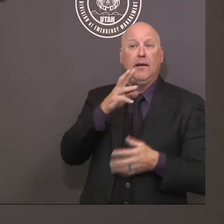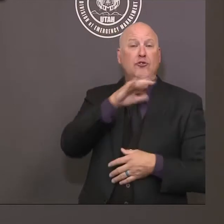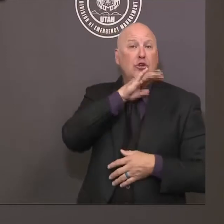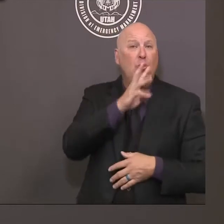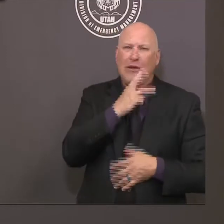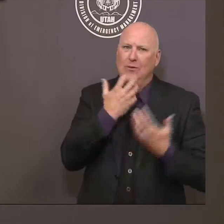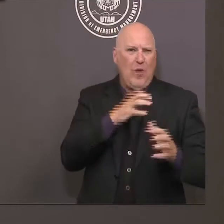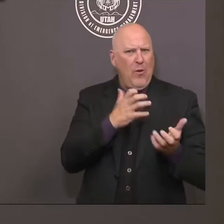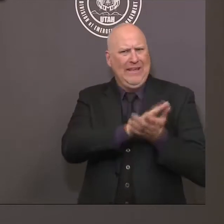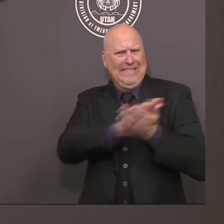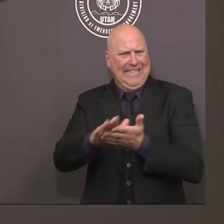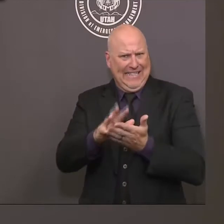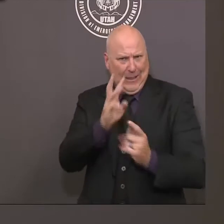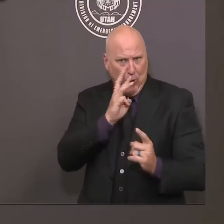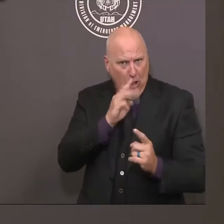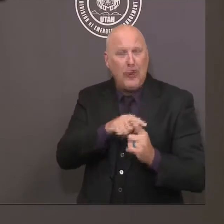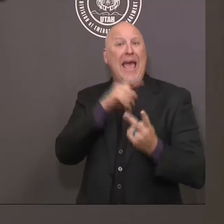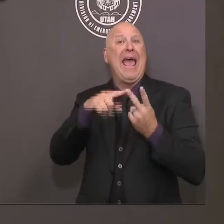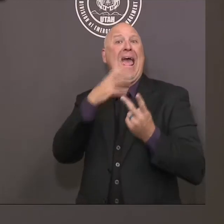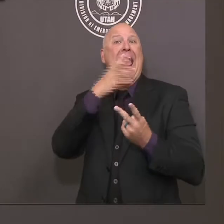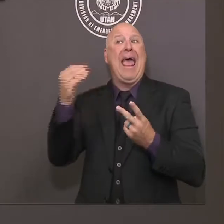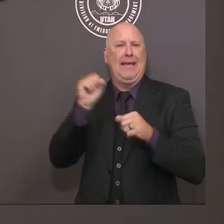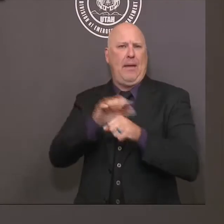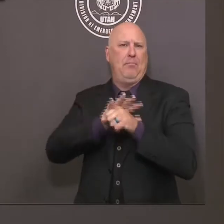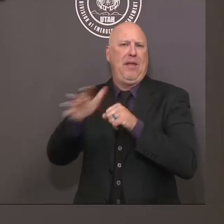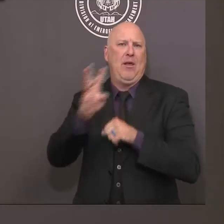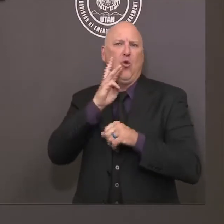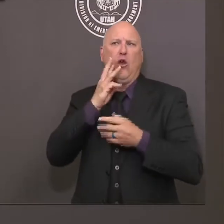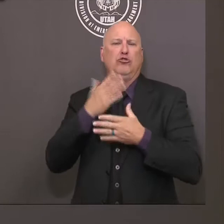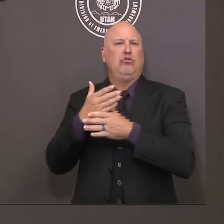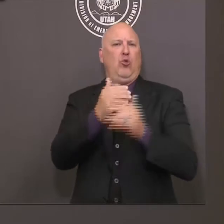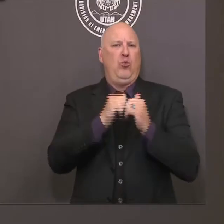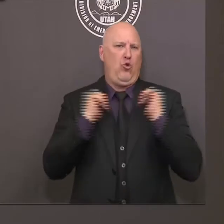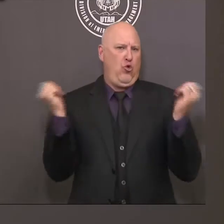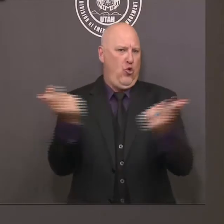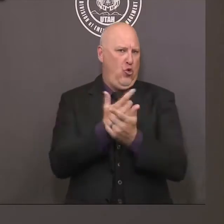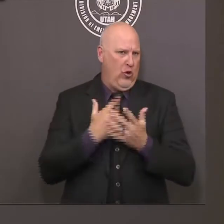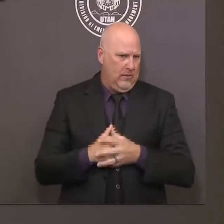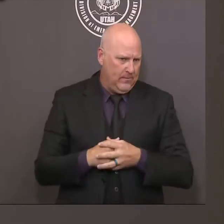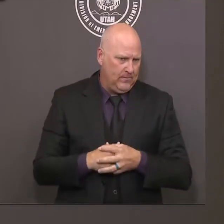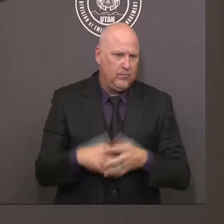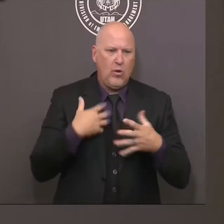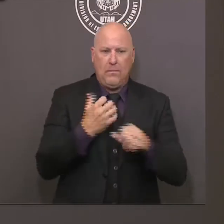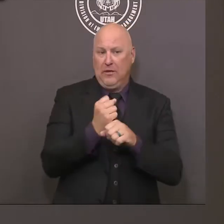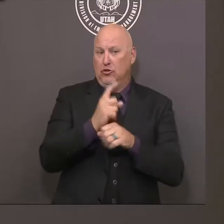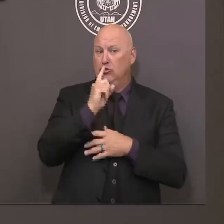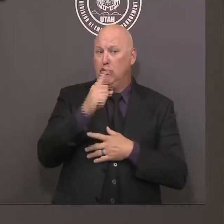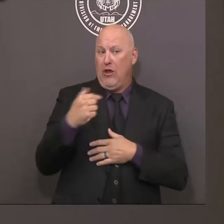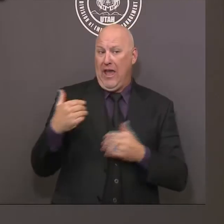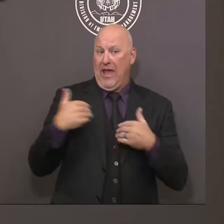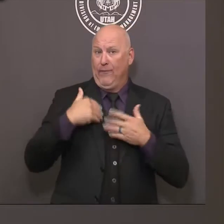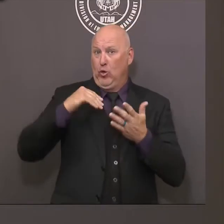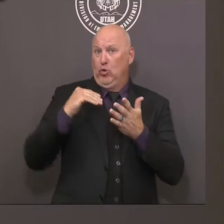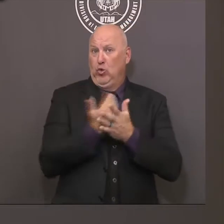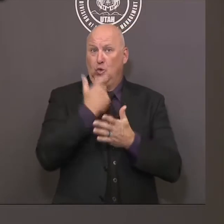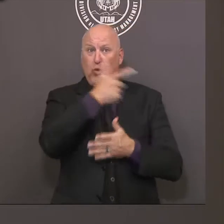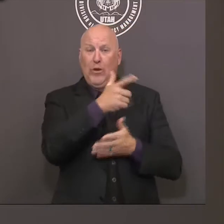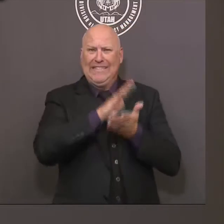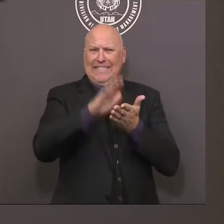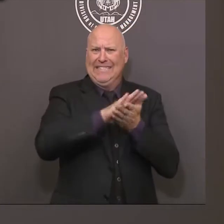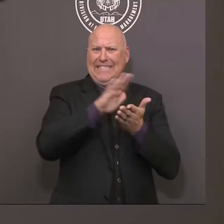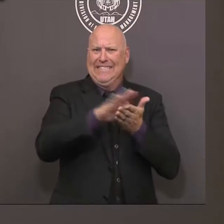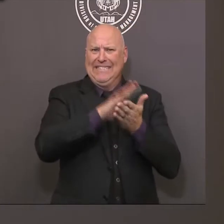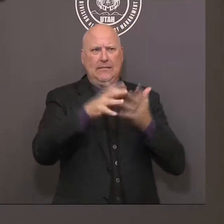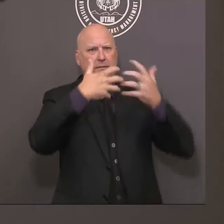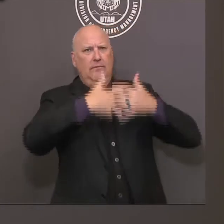additional wastewater treatment and sewer facilities, pursuing dam safety projects for drinking water, and using grants to buy